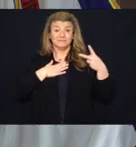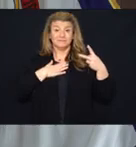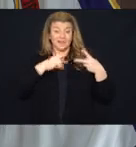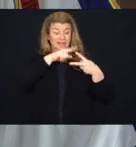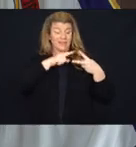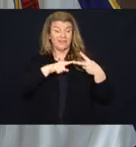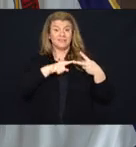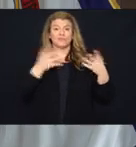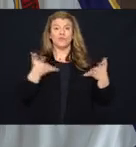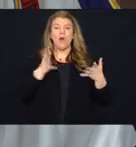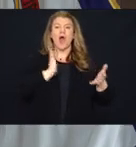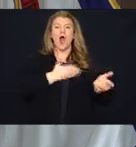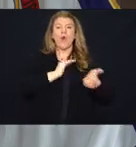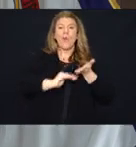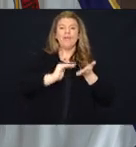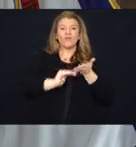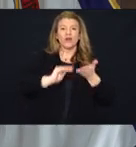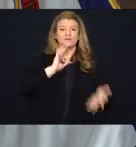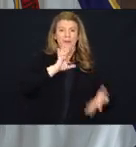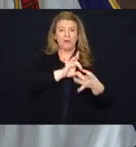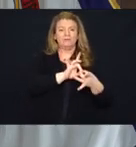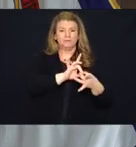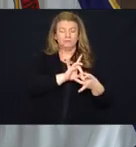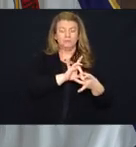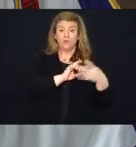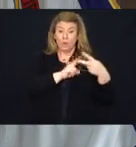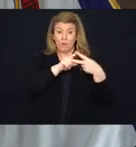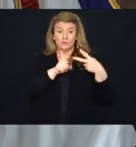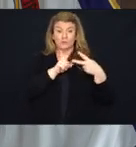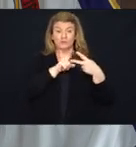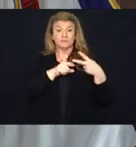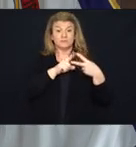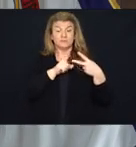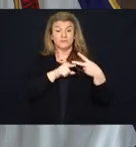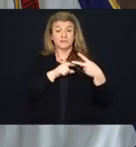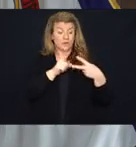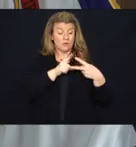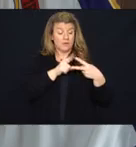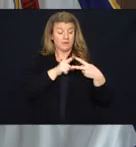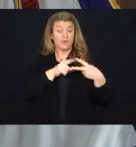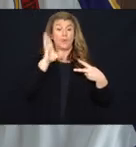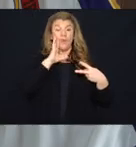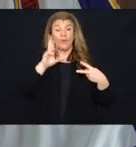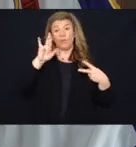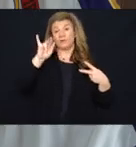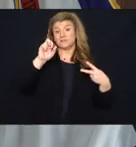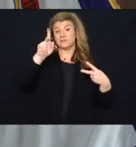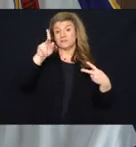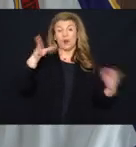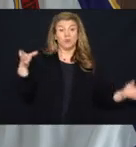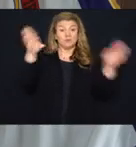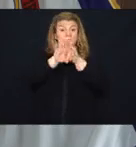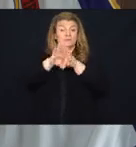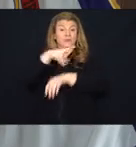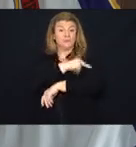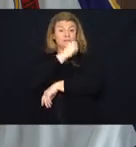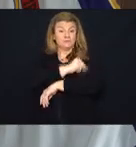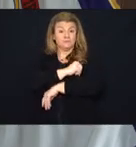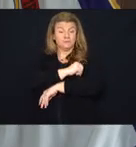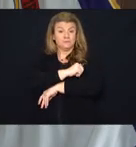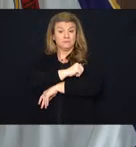our waiver is all about. One or two choices. We're either going to risk closing the